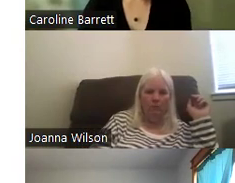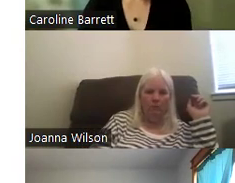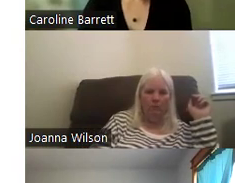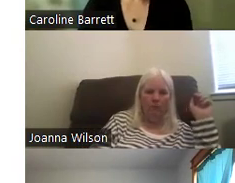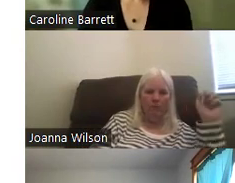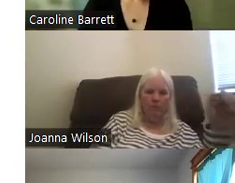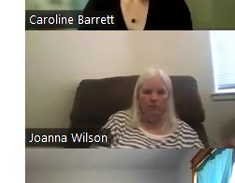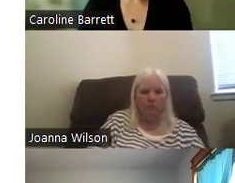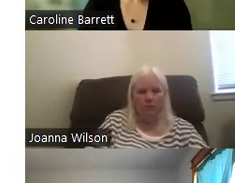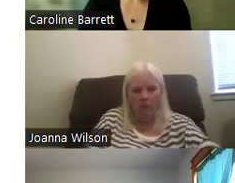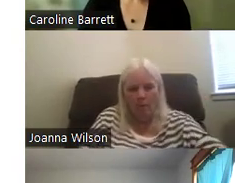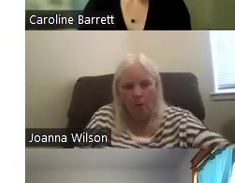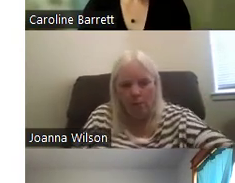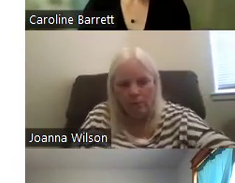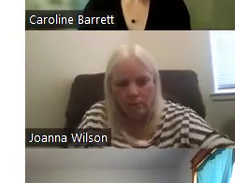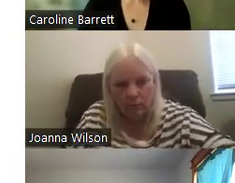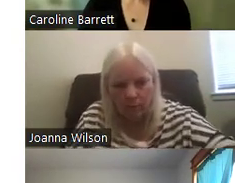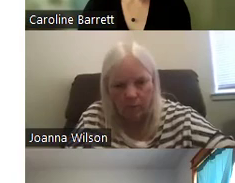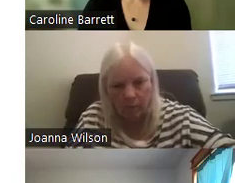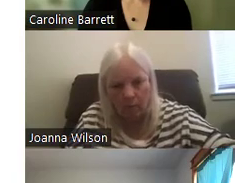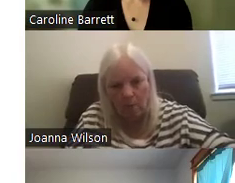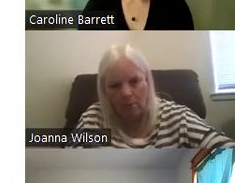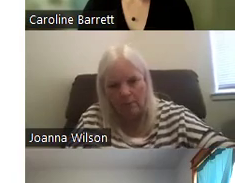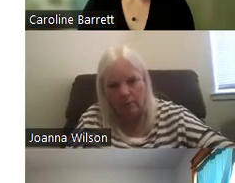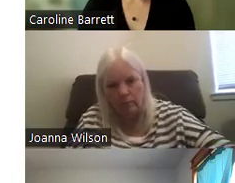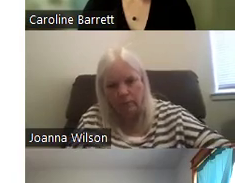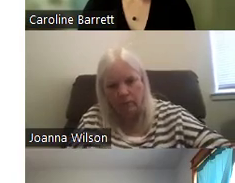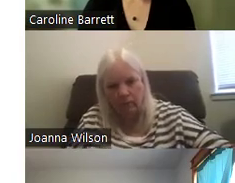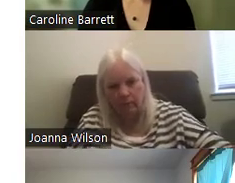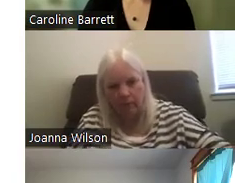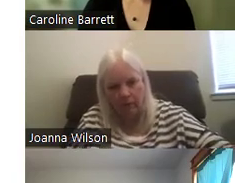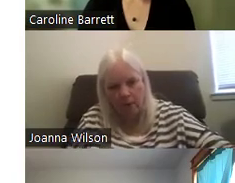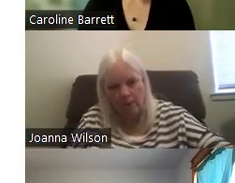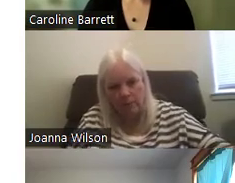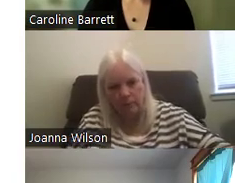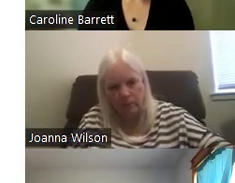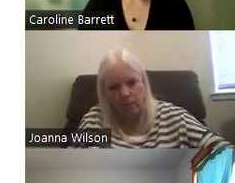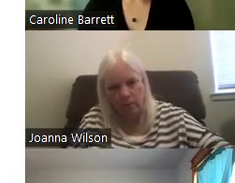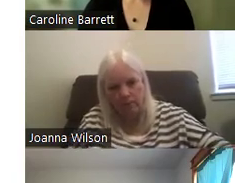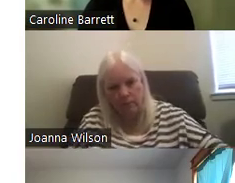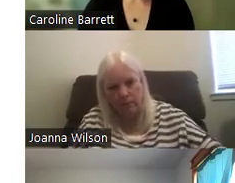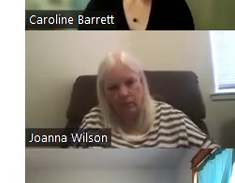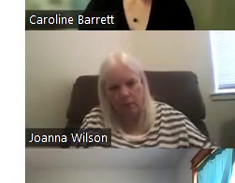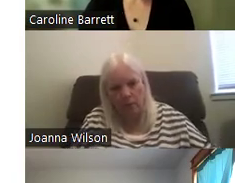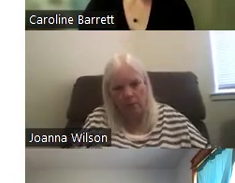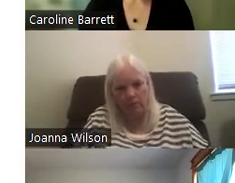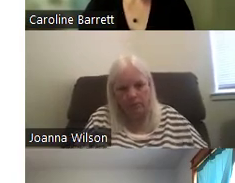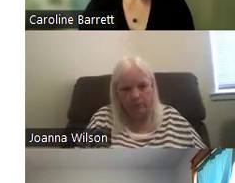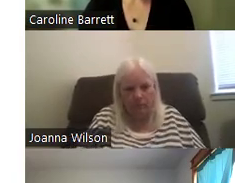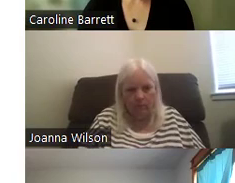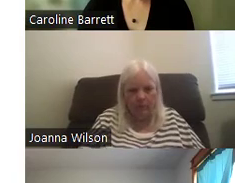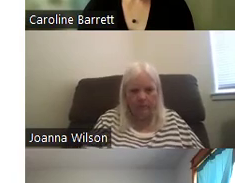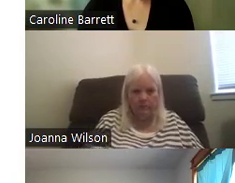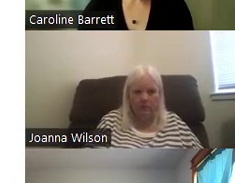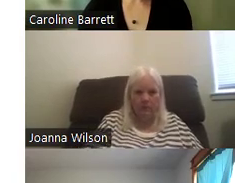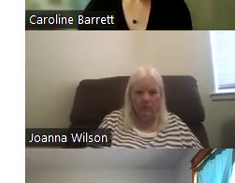is really created that picture, including some journey maps that really try to illustrate what a person can expect to experience, actions they